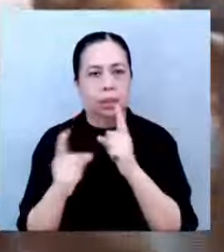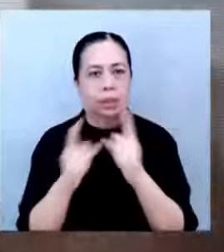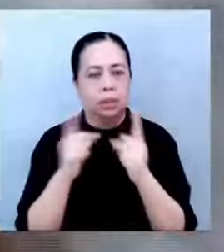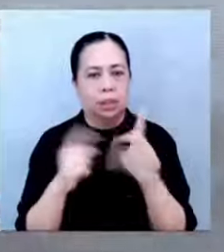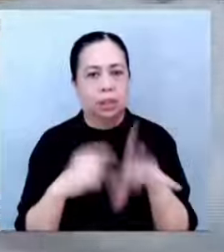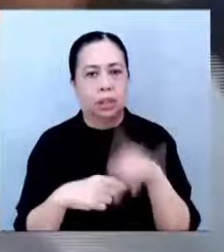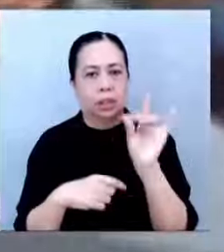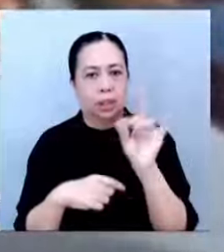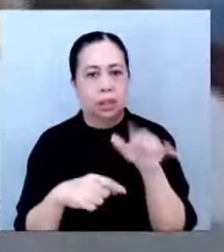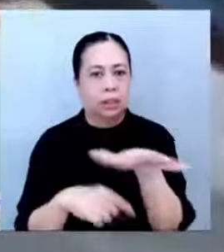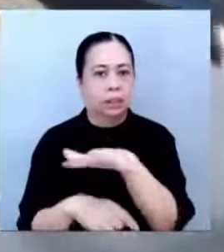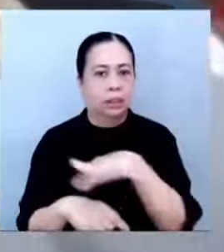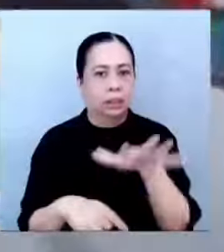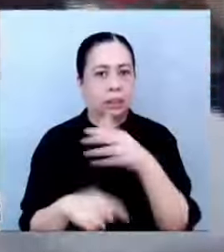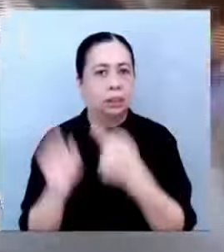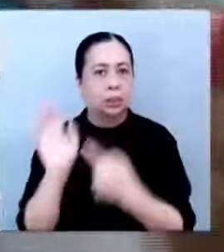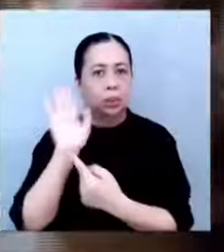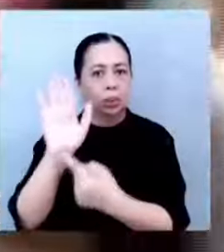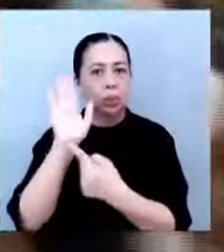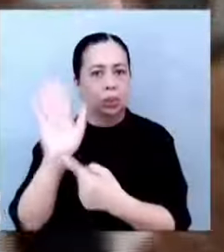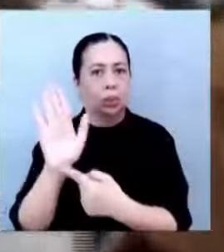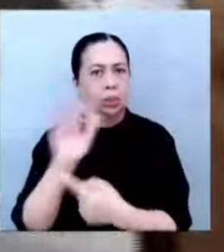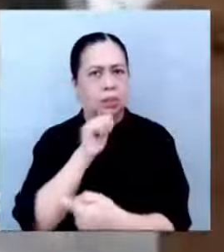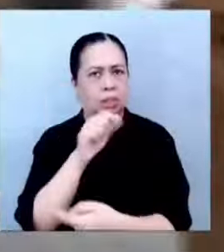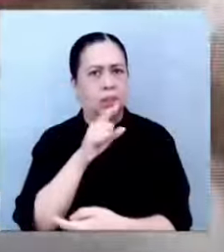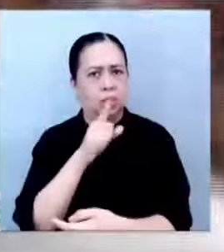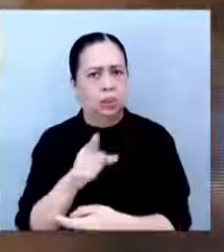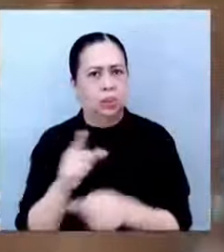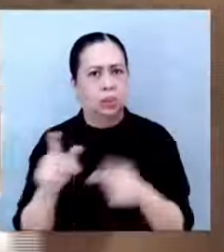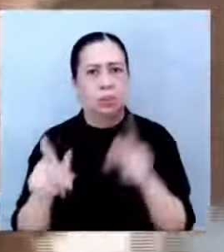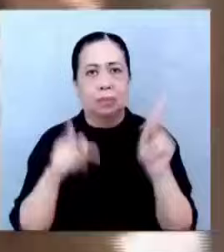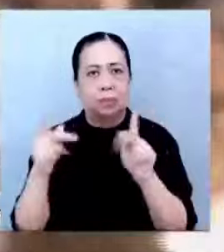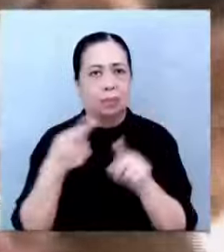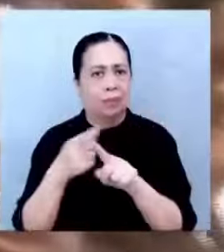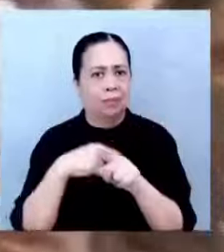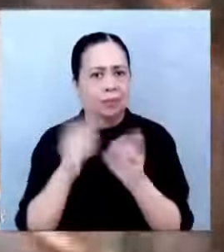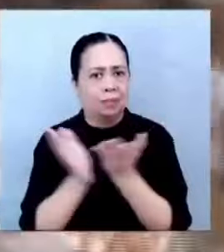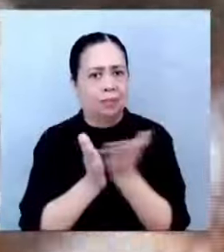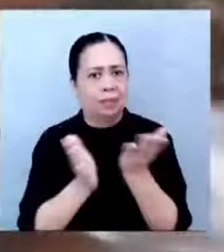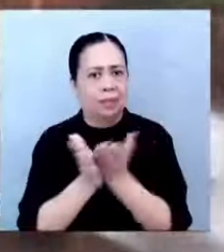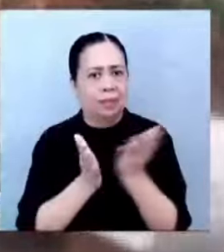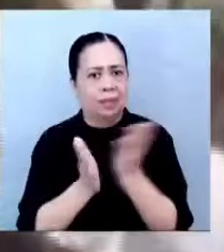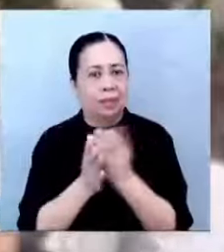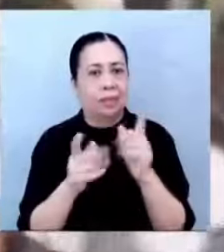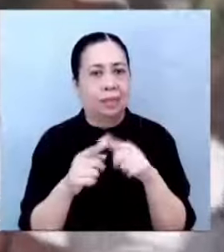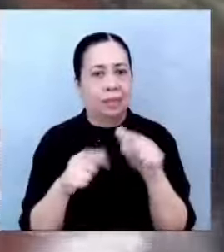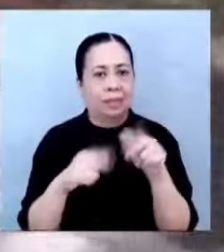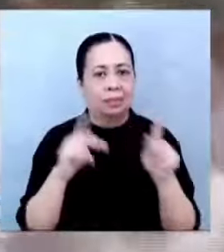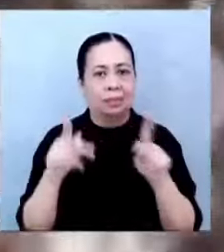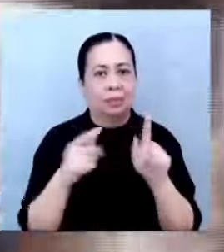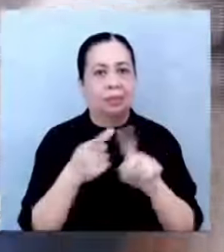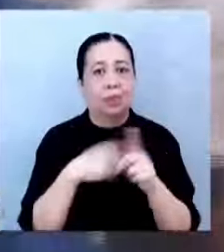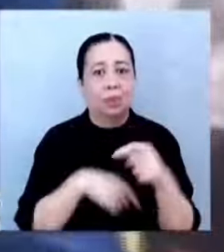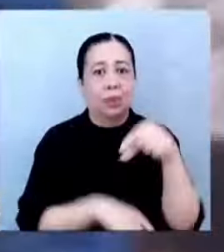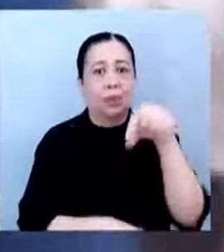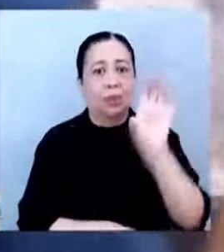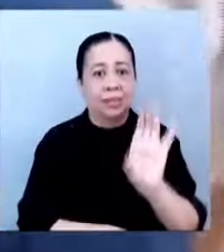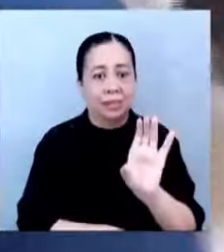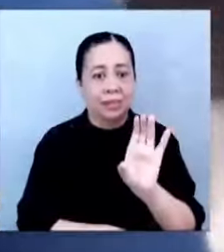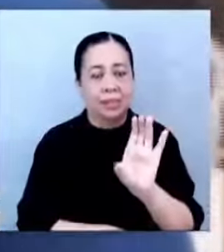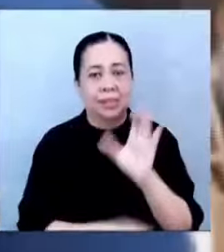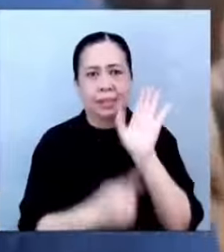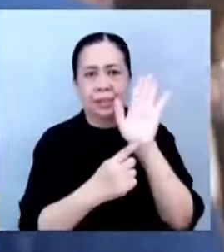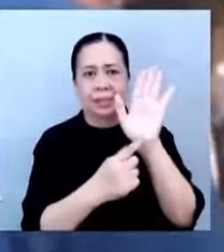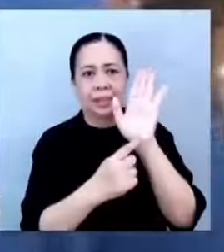that these protesters were not actually residents of Pasig City, but were instead residents of Quezon City. The